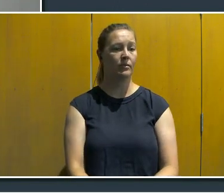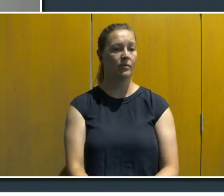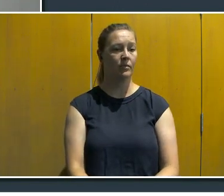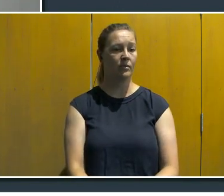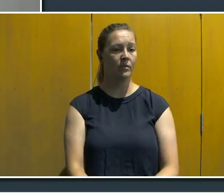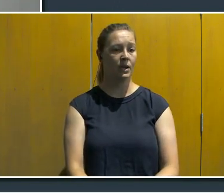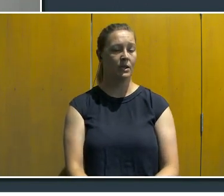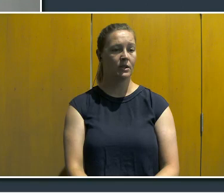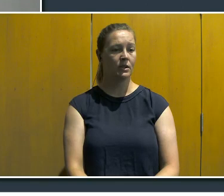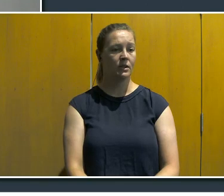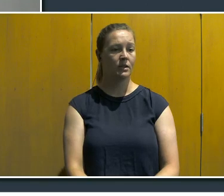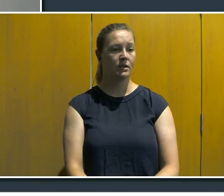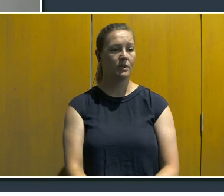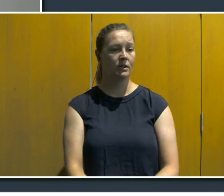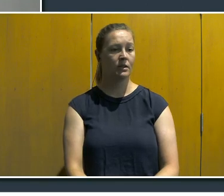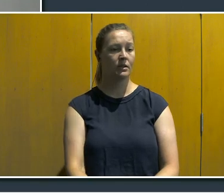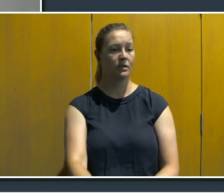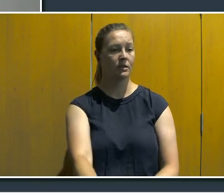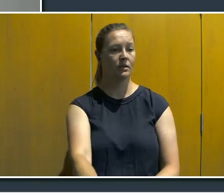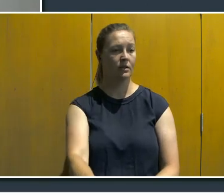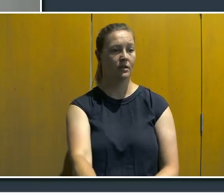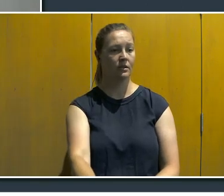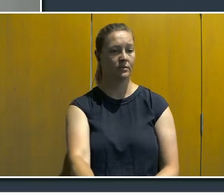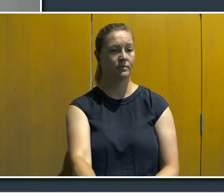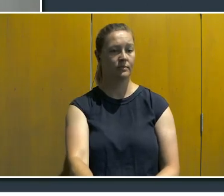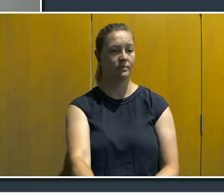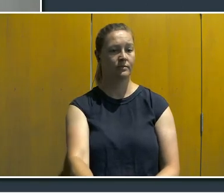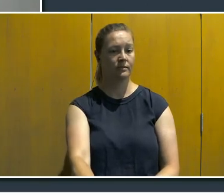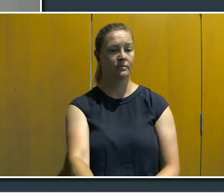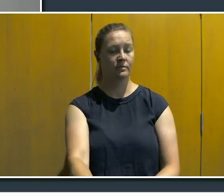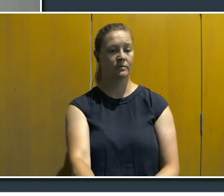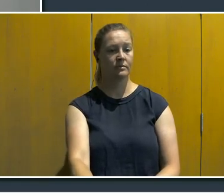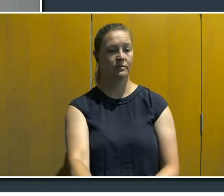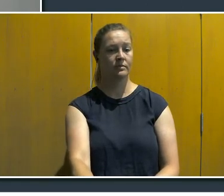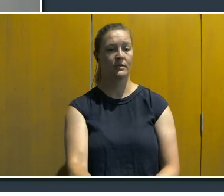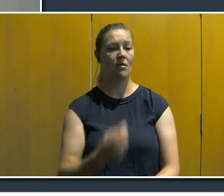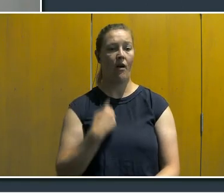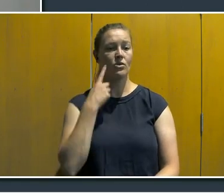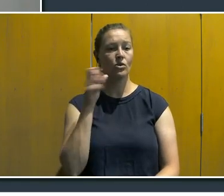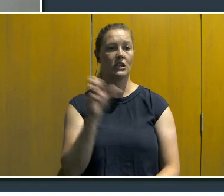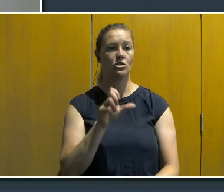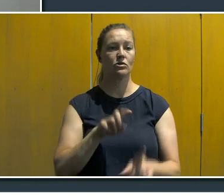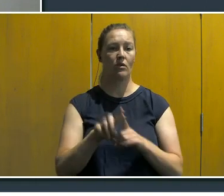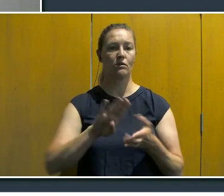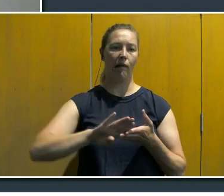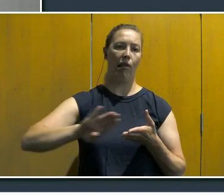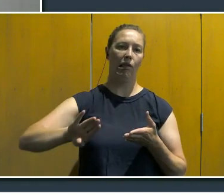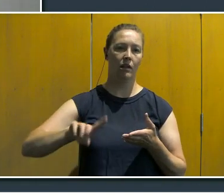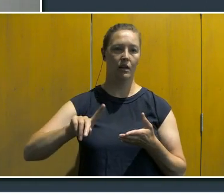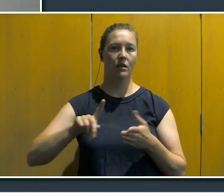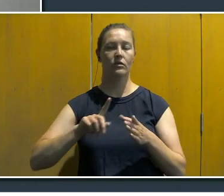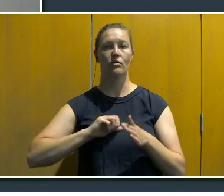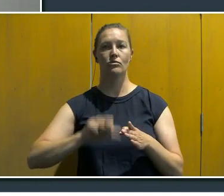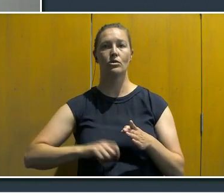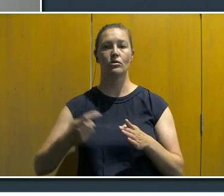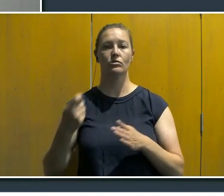I think, especially now, you should not be alienating the rural ratepayers in the Napier